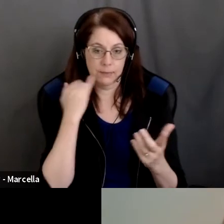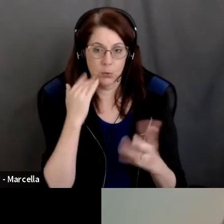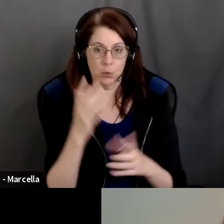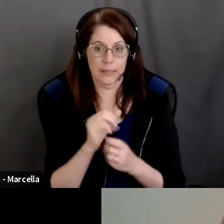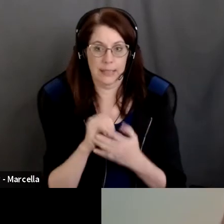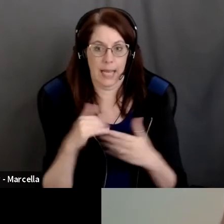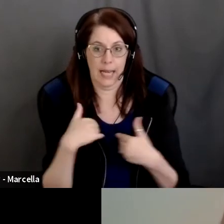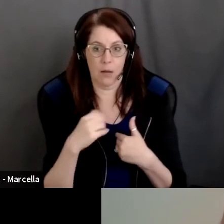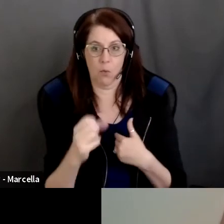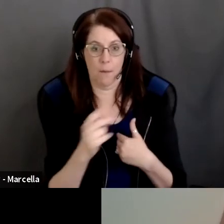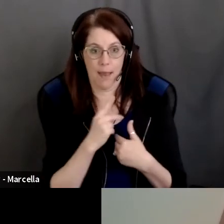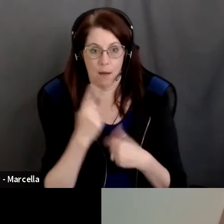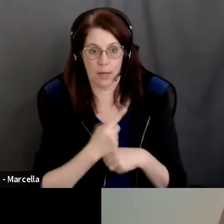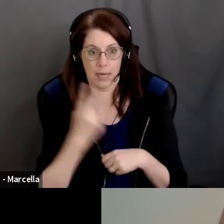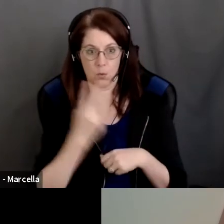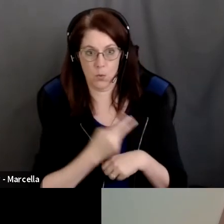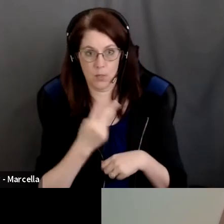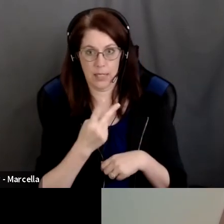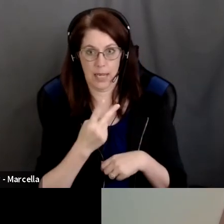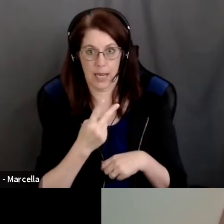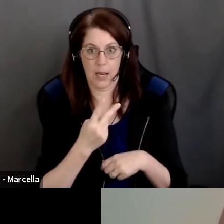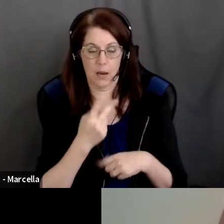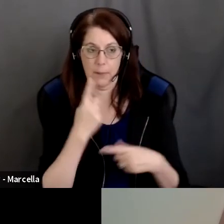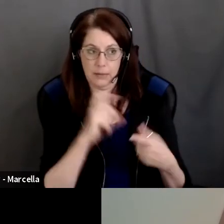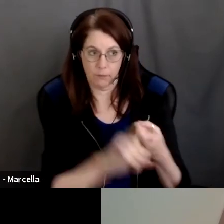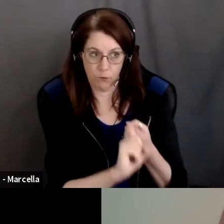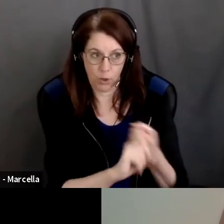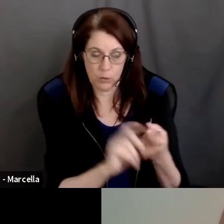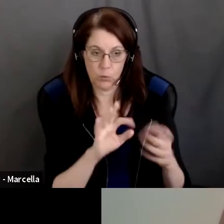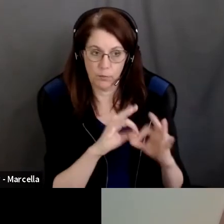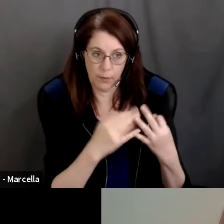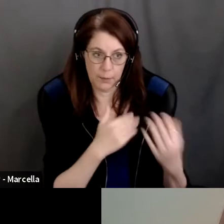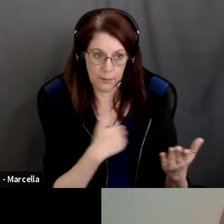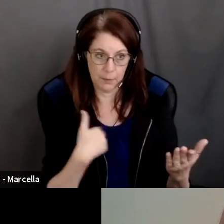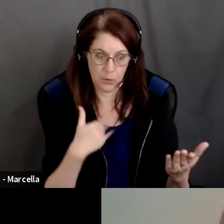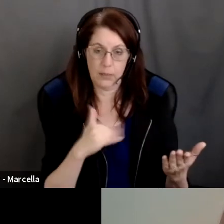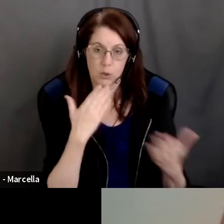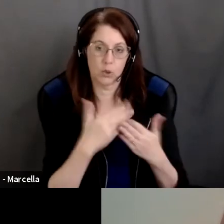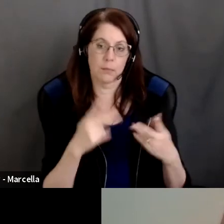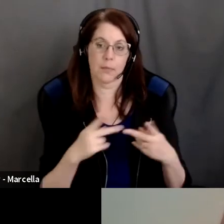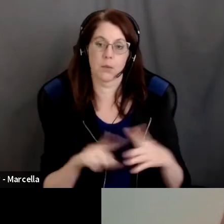back to you in a day or two because of a friend or a family member, that's a start.